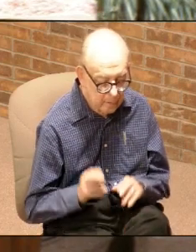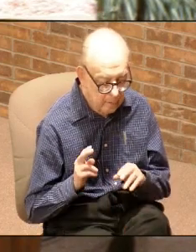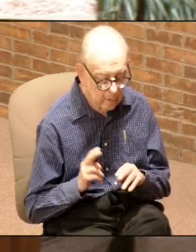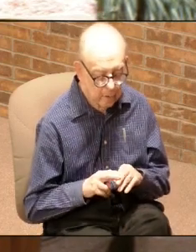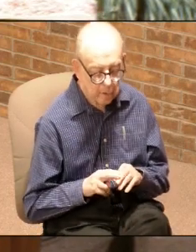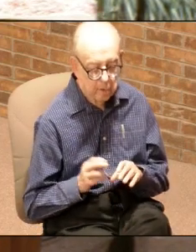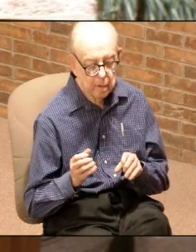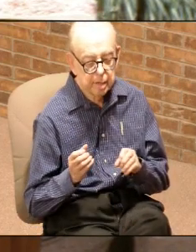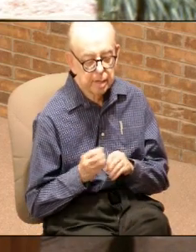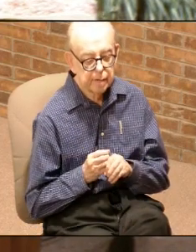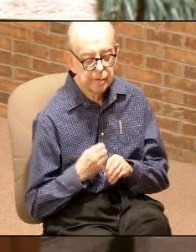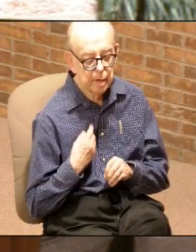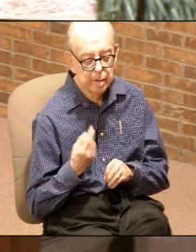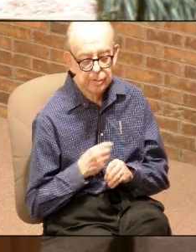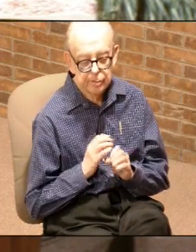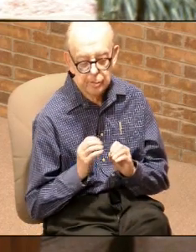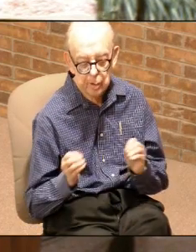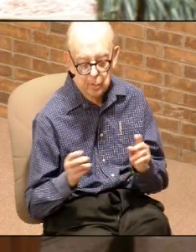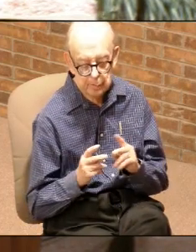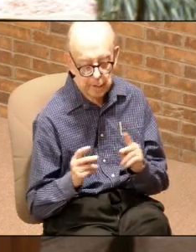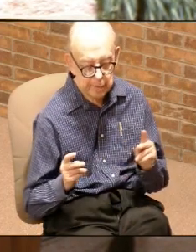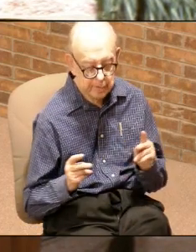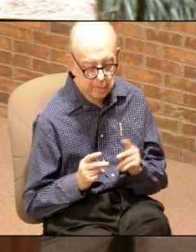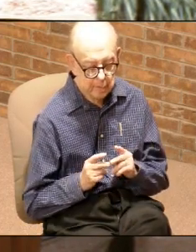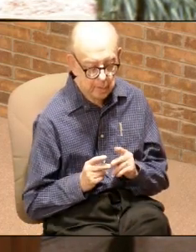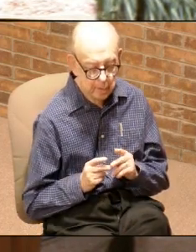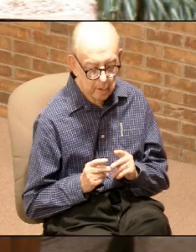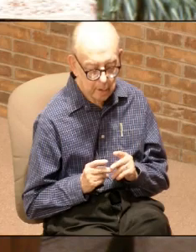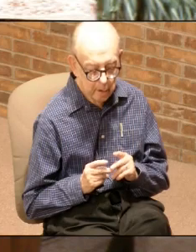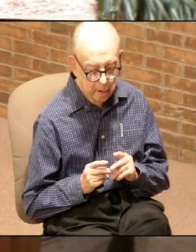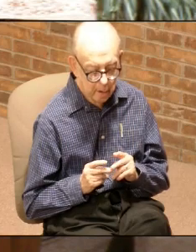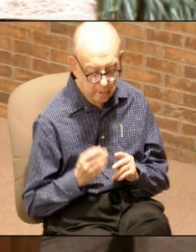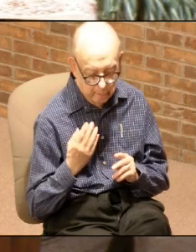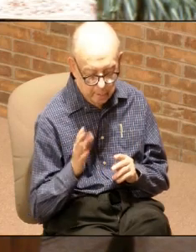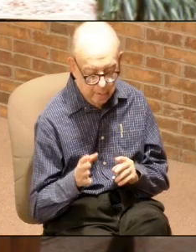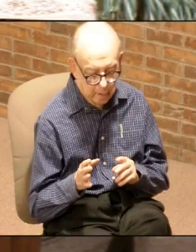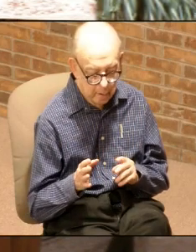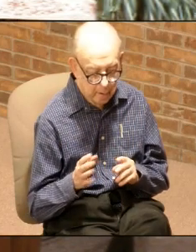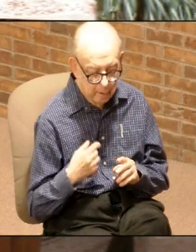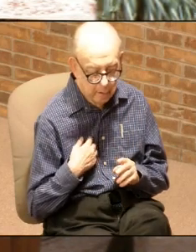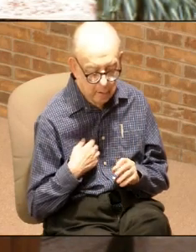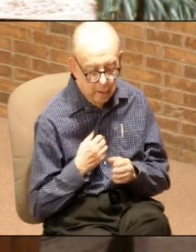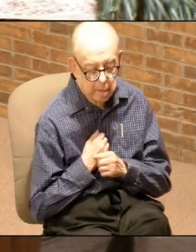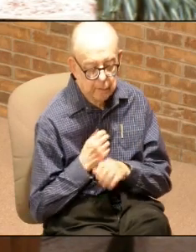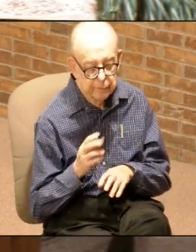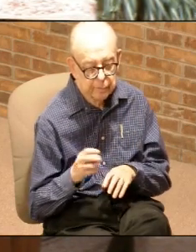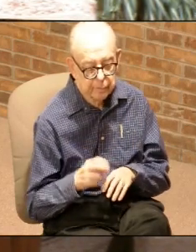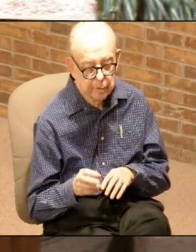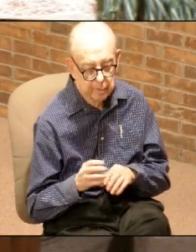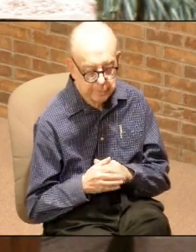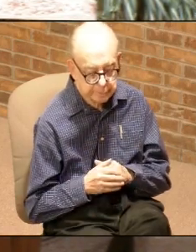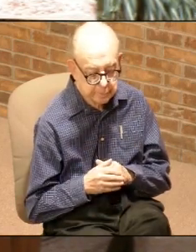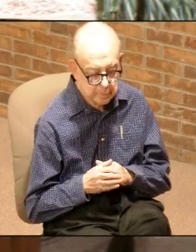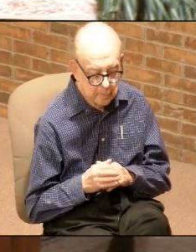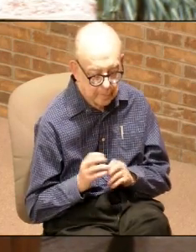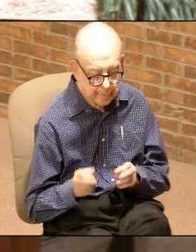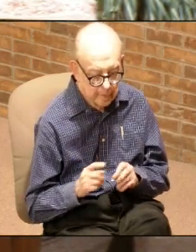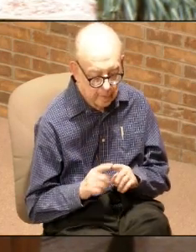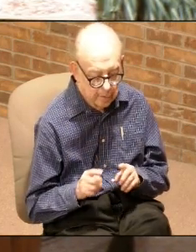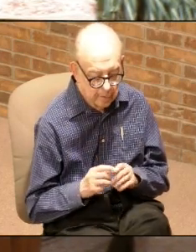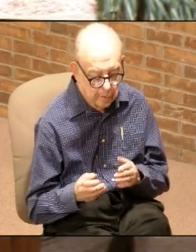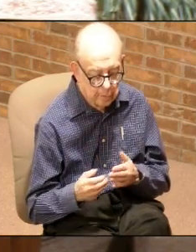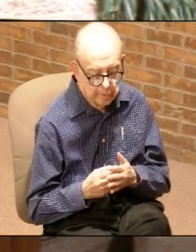Sitting gets us nowhere. I don't know about you, but I love to travel. I love to go to new